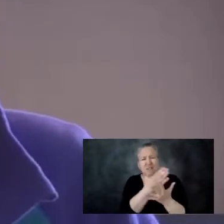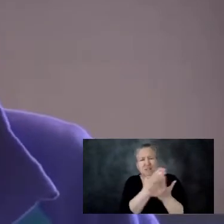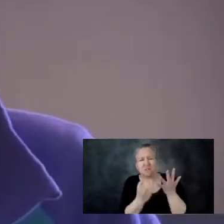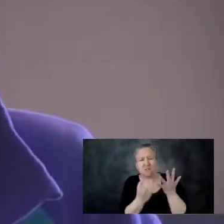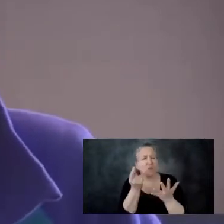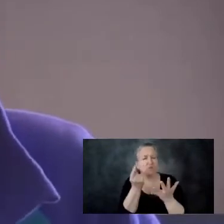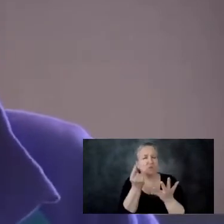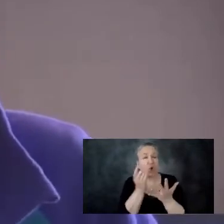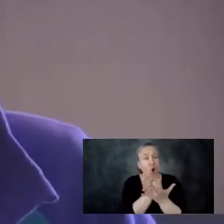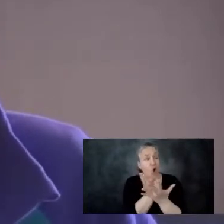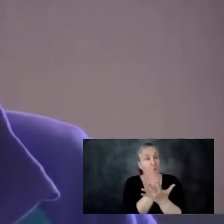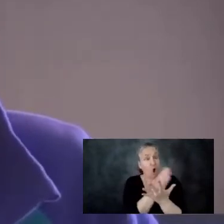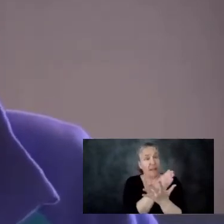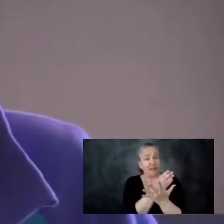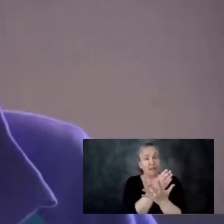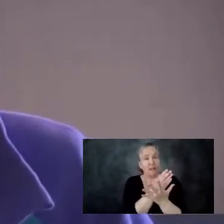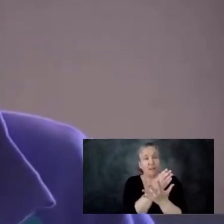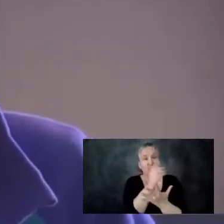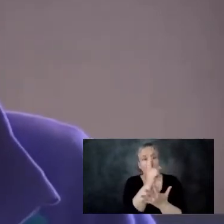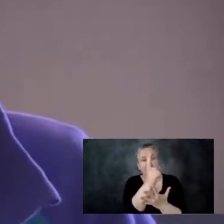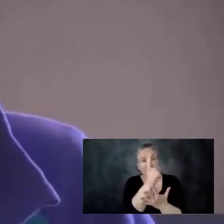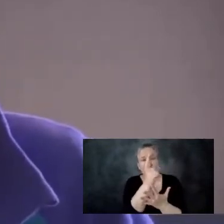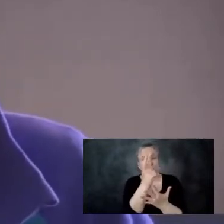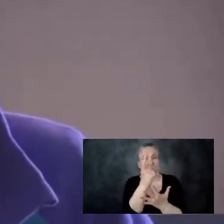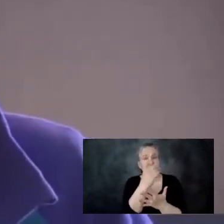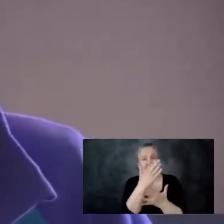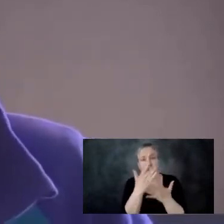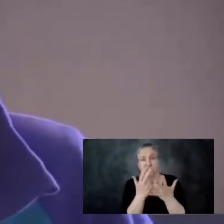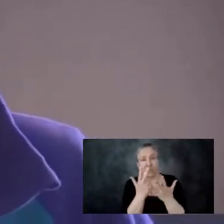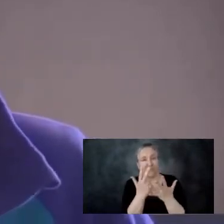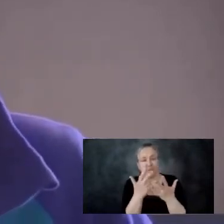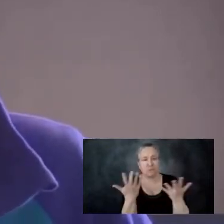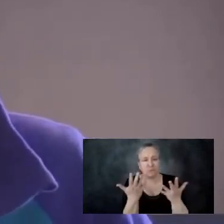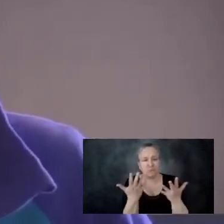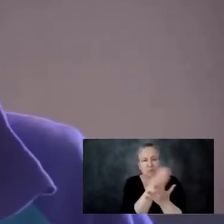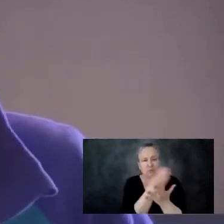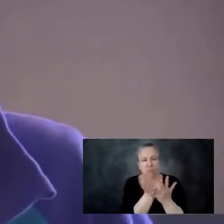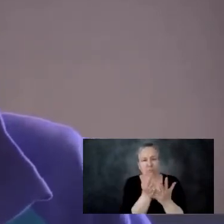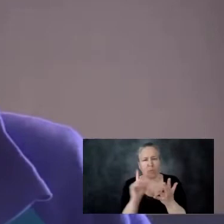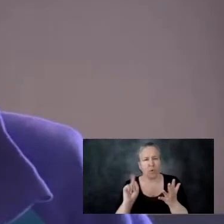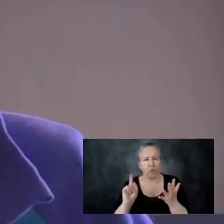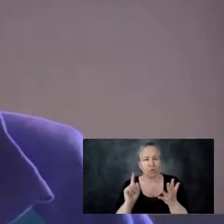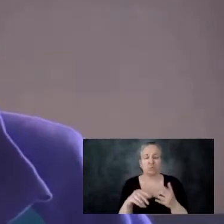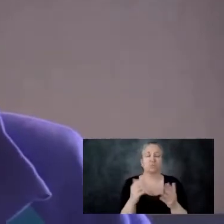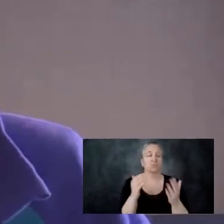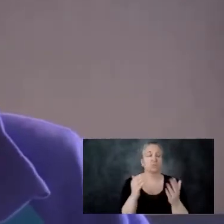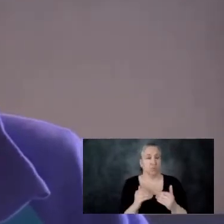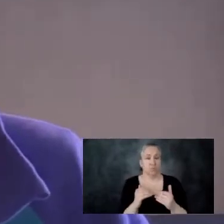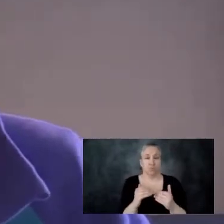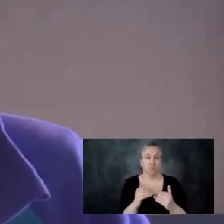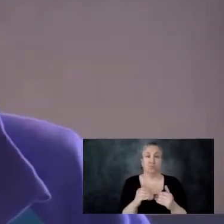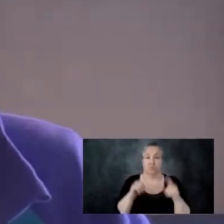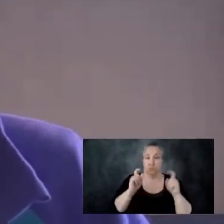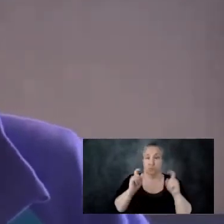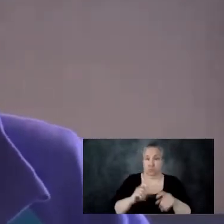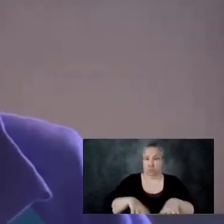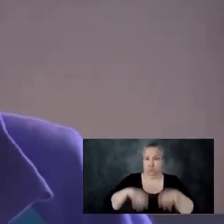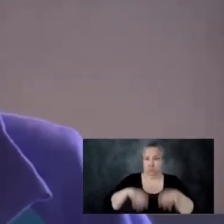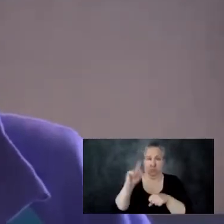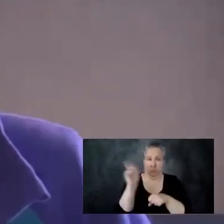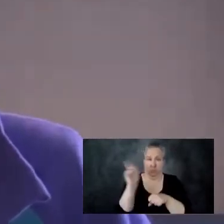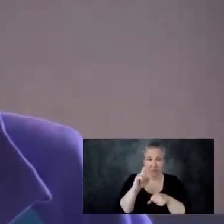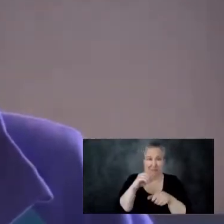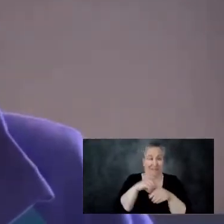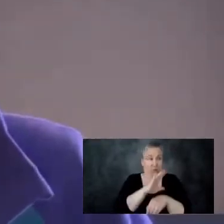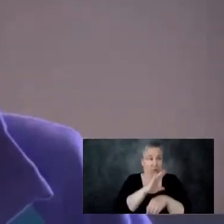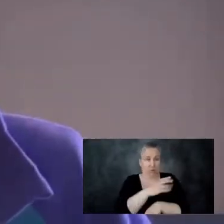early phase trial, a phase 1 trial, or is this a phase 3 trial? Where is the trial being done? Is it done at this institution?